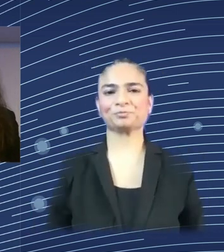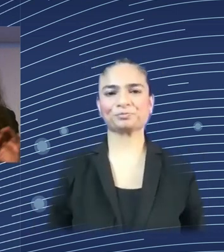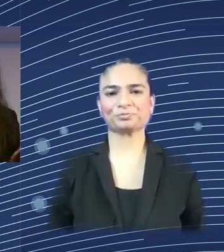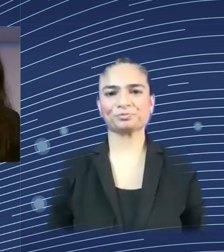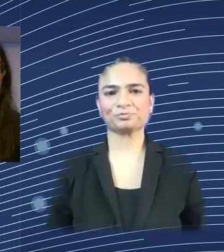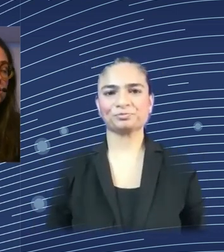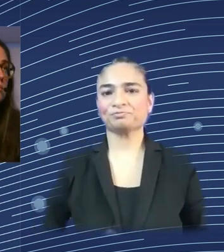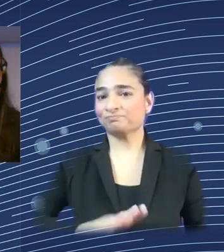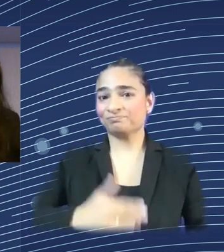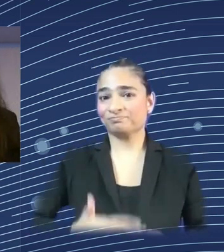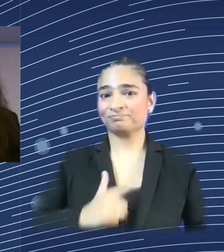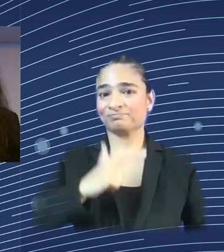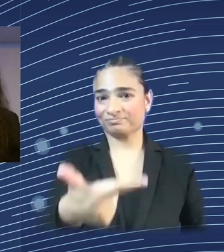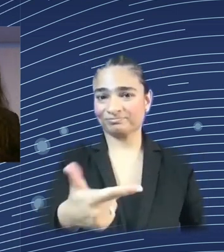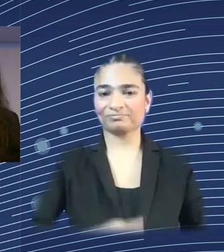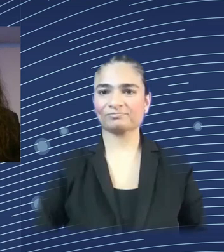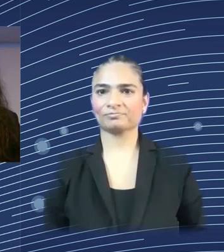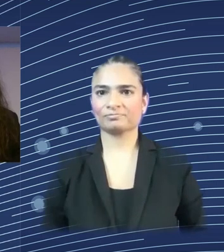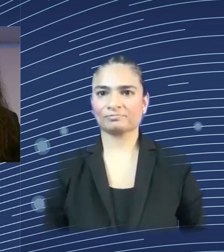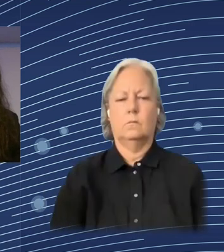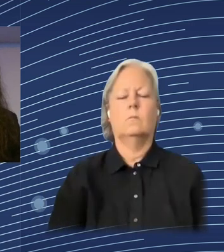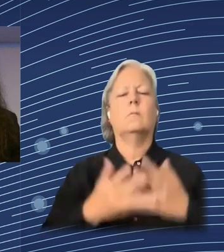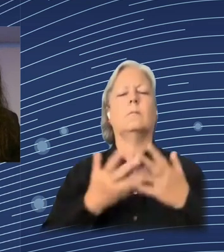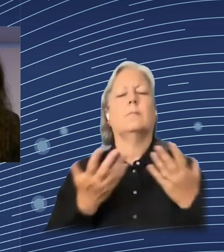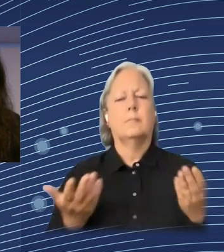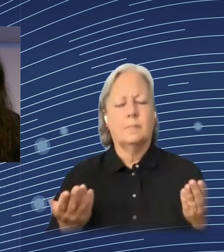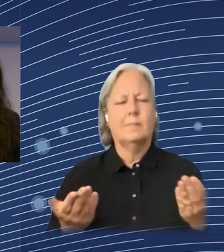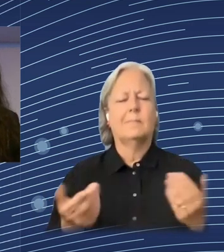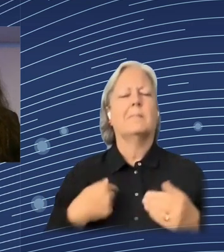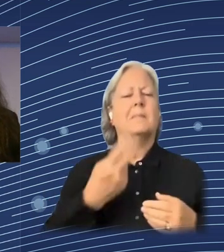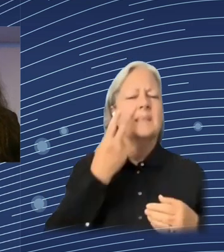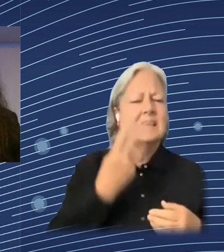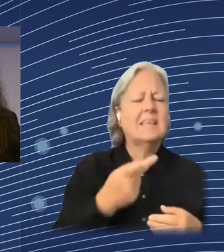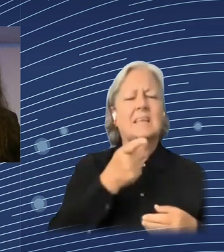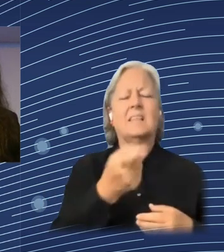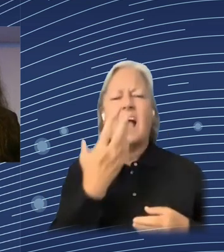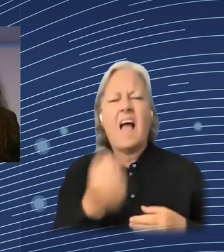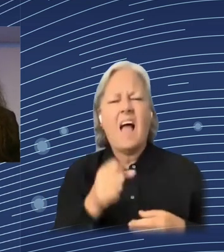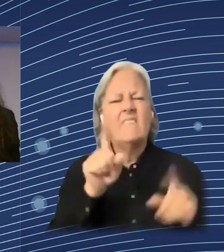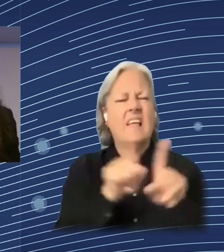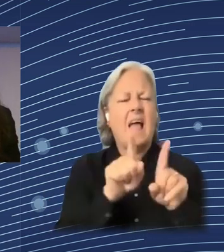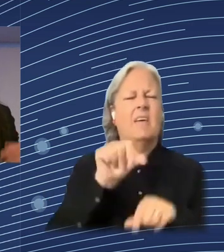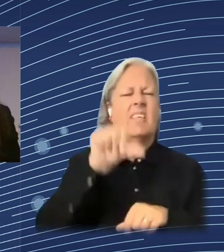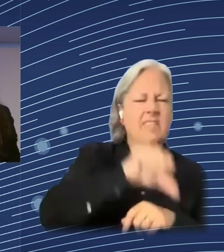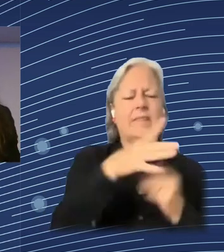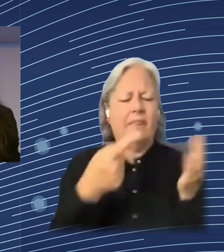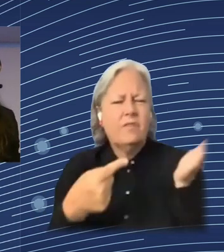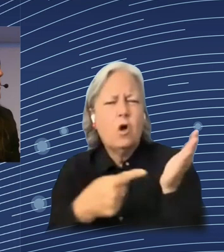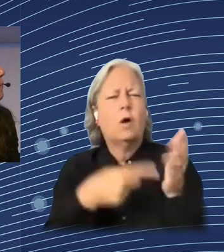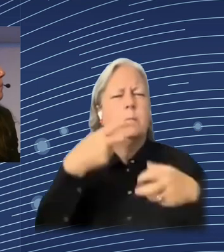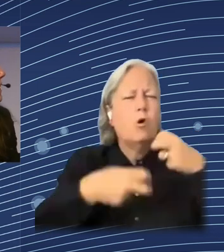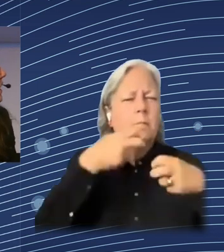and see how to mitigate any damage or harm made by technological products. So next